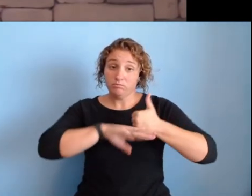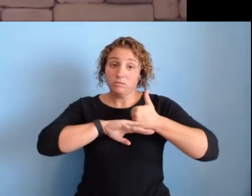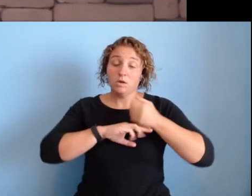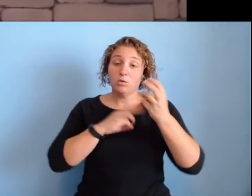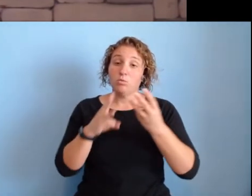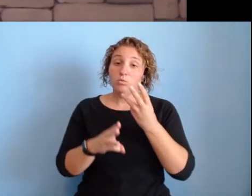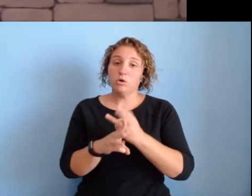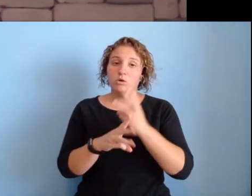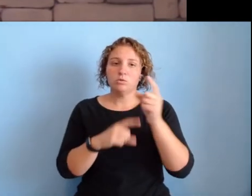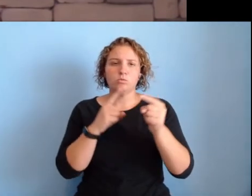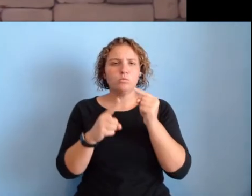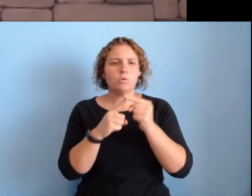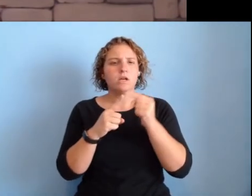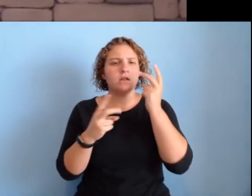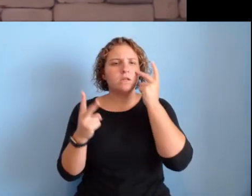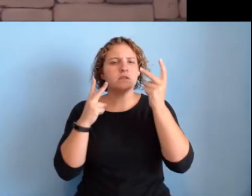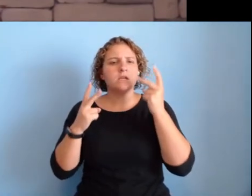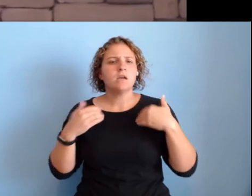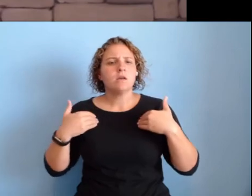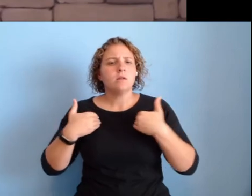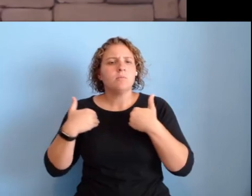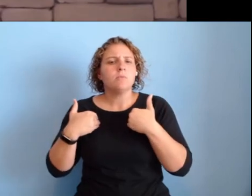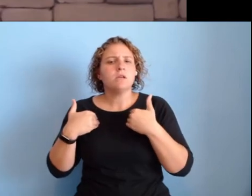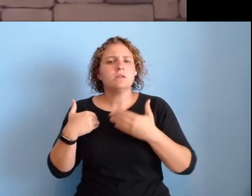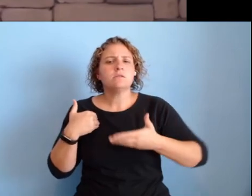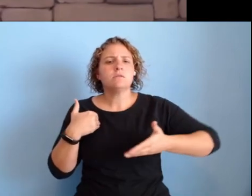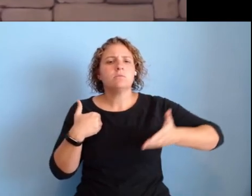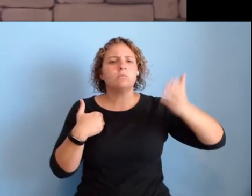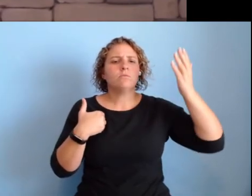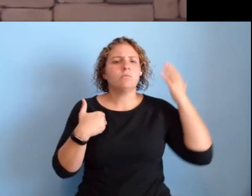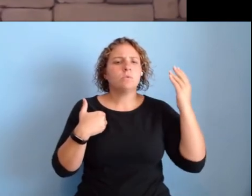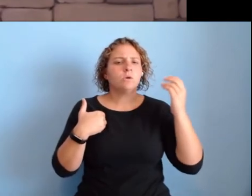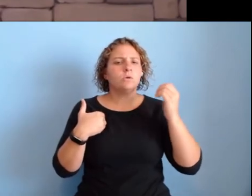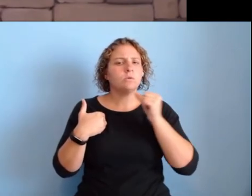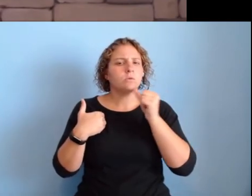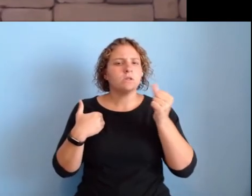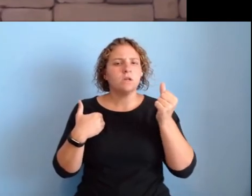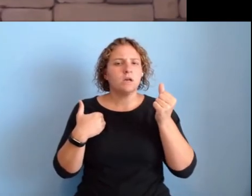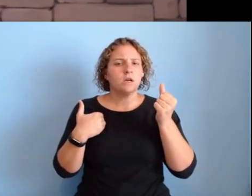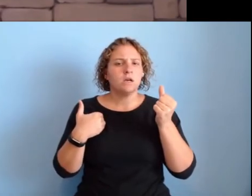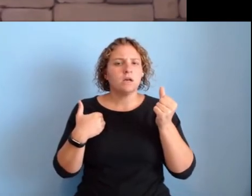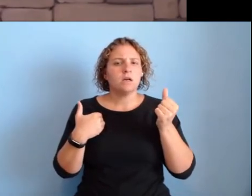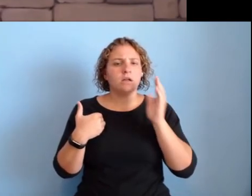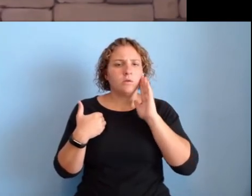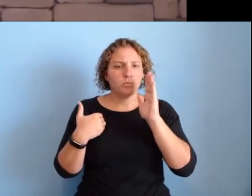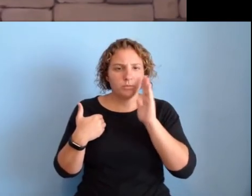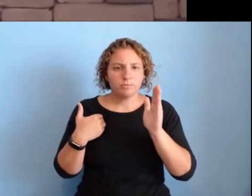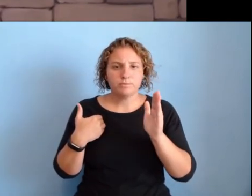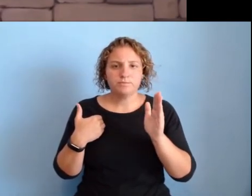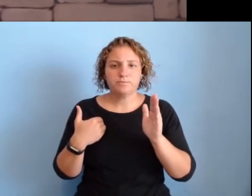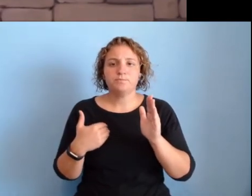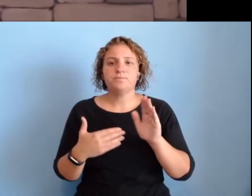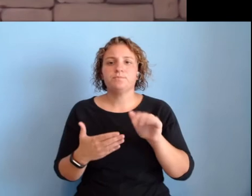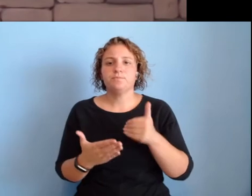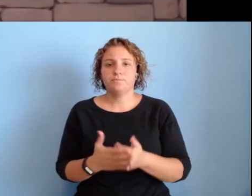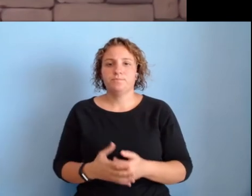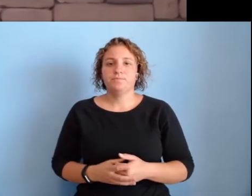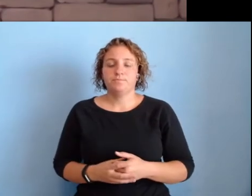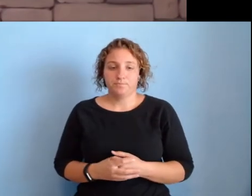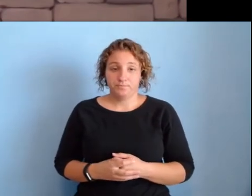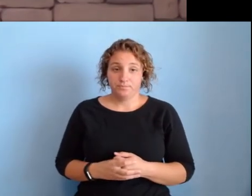not and yet is. What were we told twice in this verse about this beast? Was, is not, yet